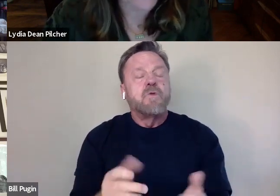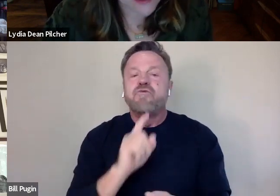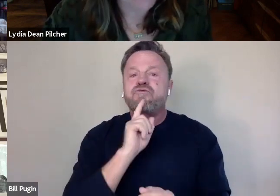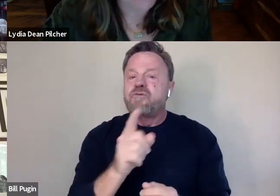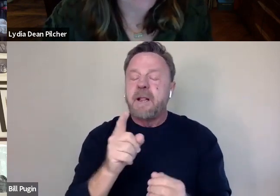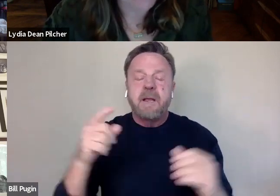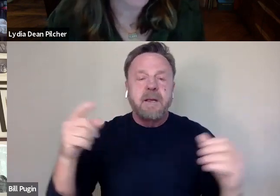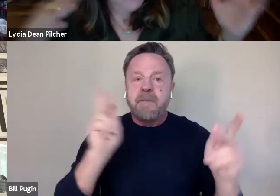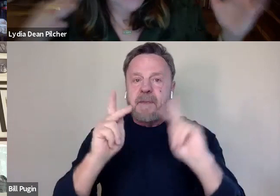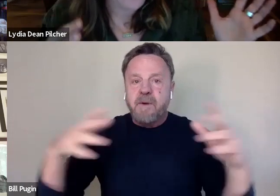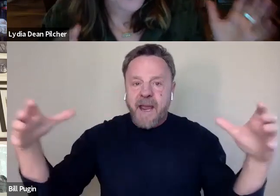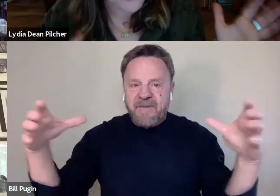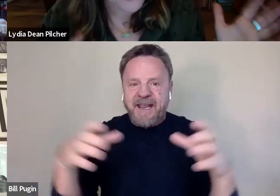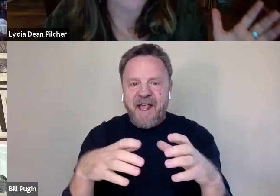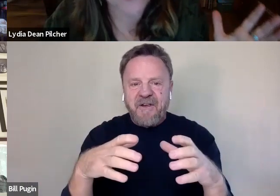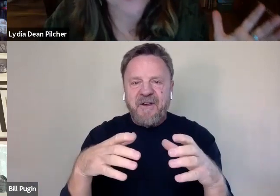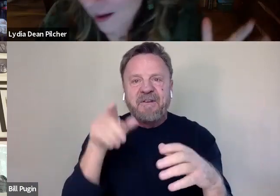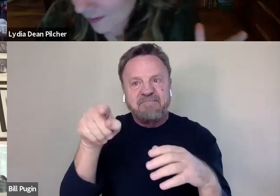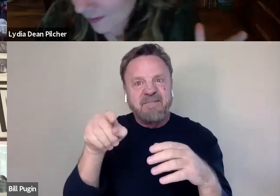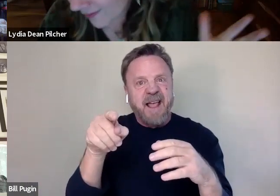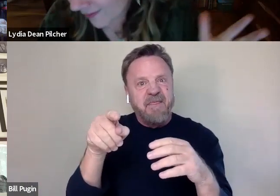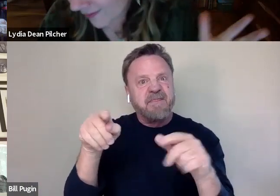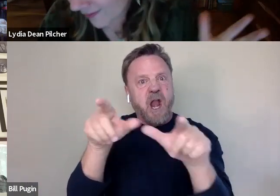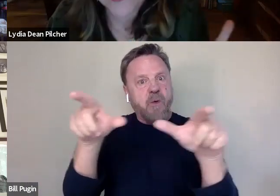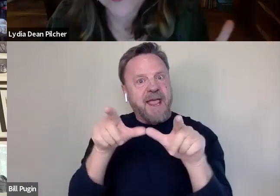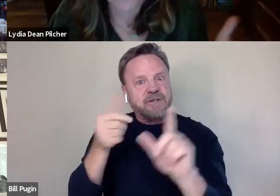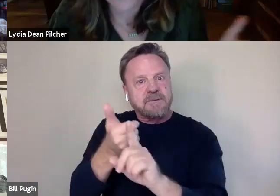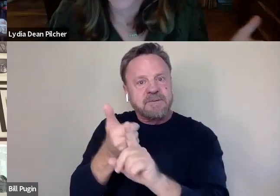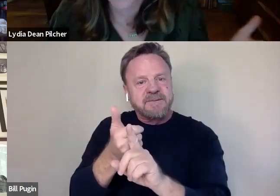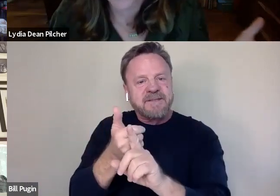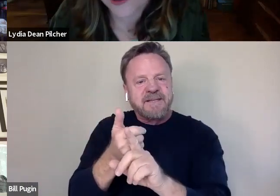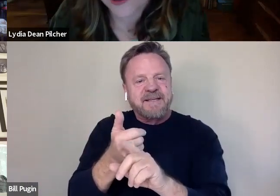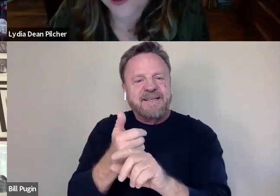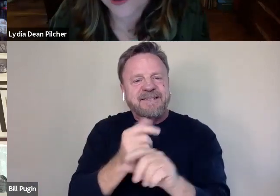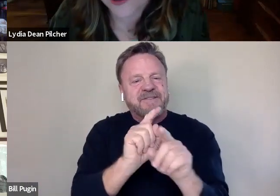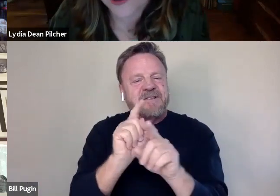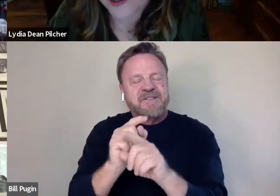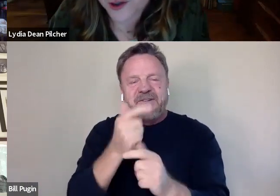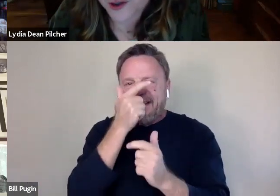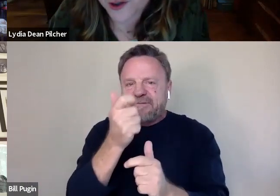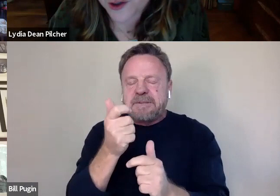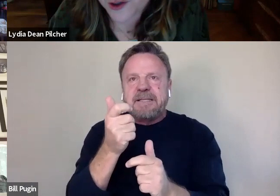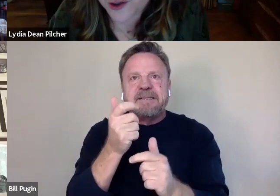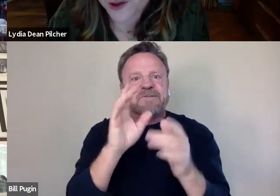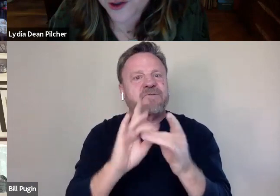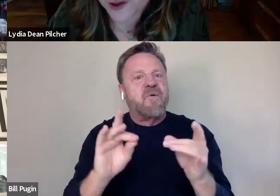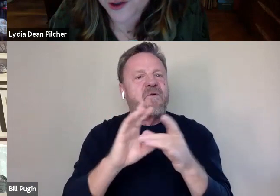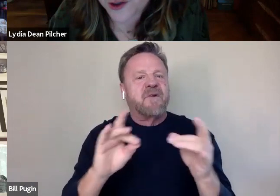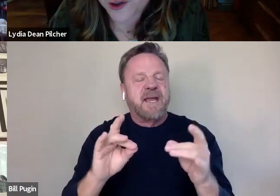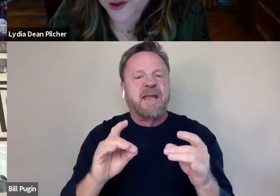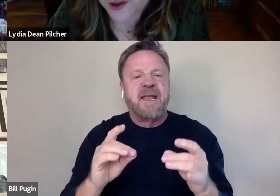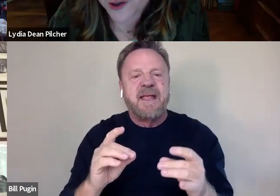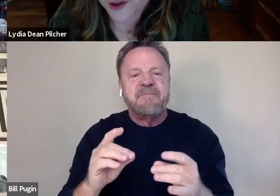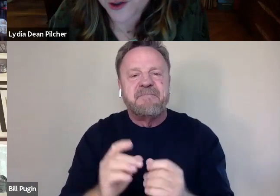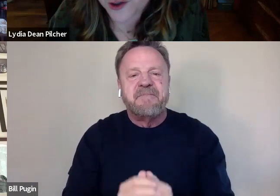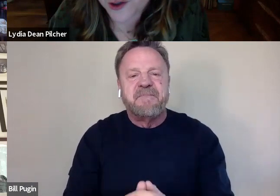everybody together at the location, which I'll tell you because it's also an interesting story. I was a